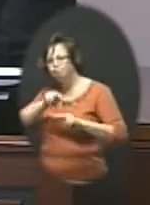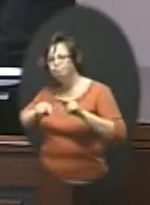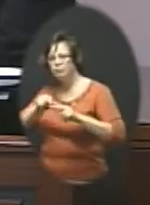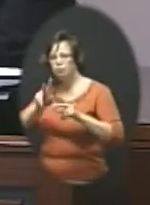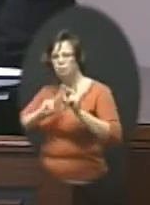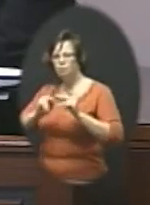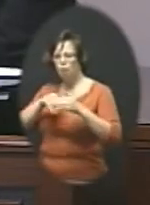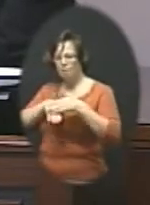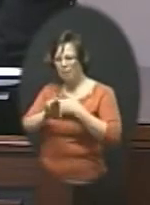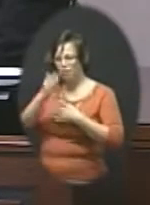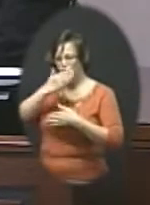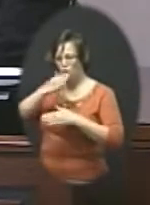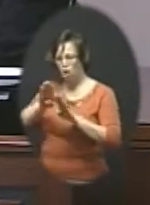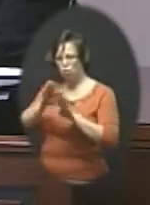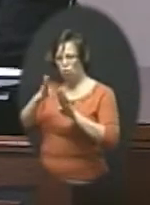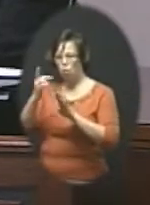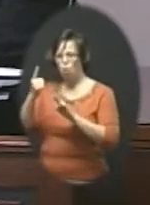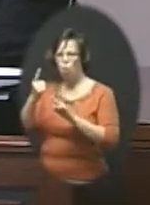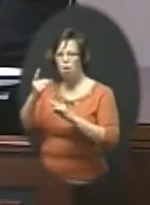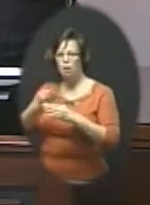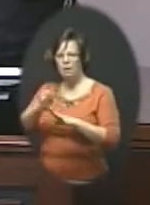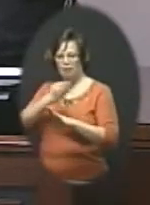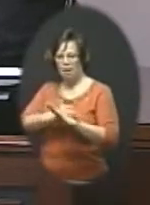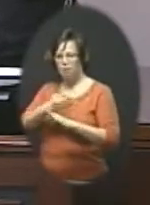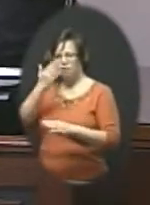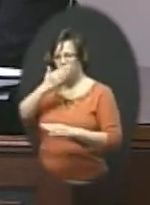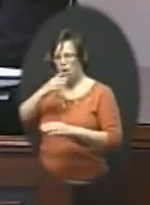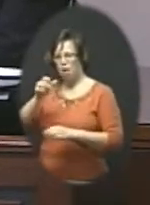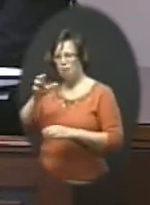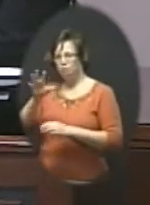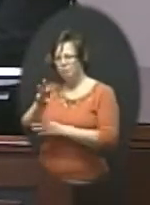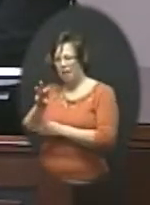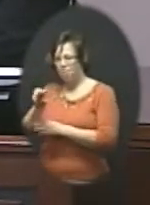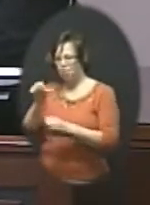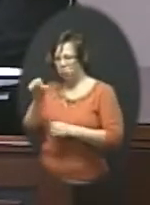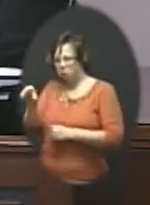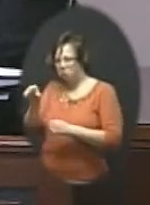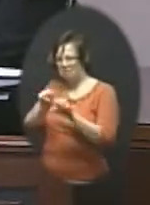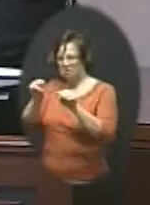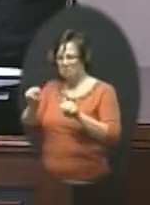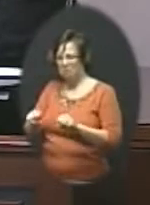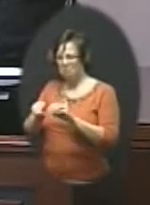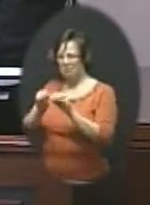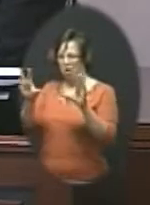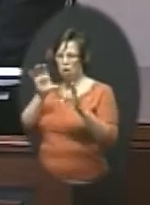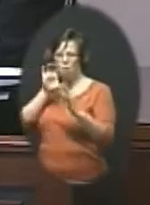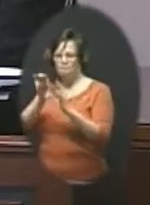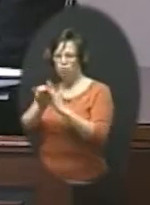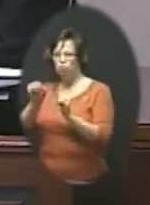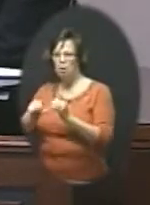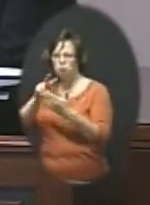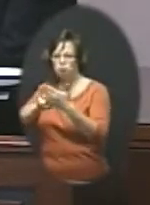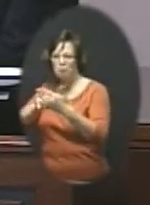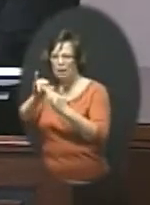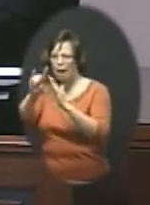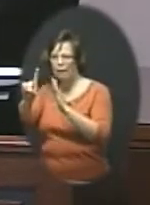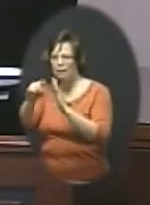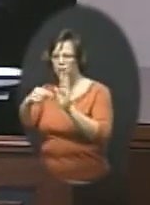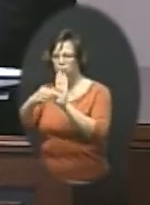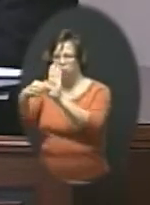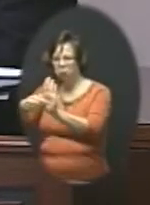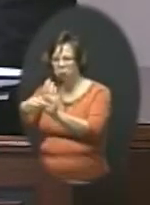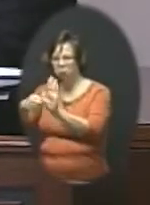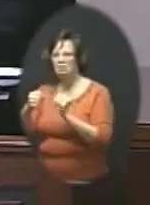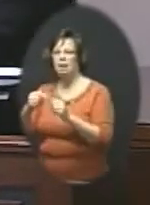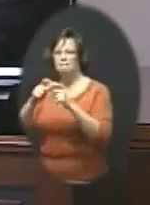front doors. So one of the enhancements is that front camera buzzer system, clear picture, can read an ID very clearly,